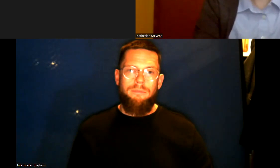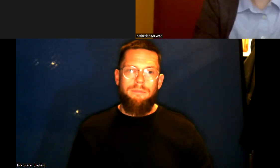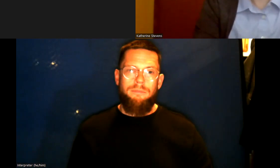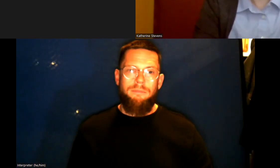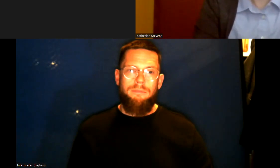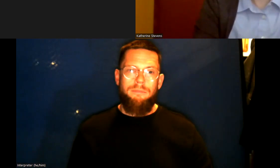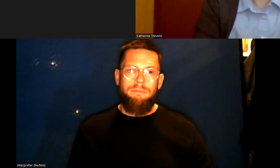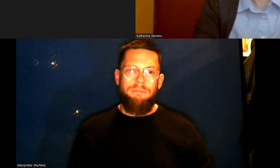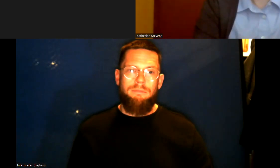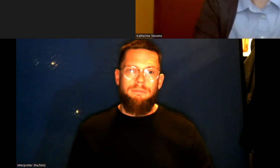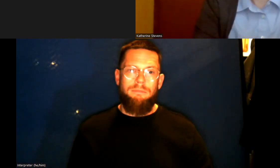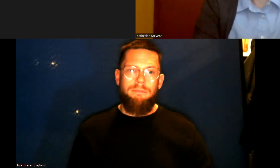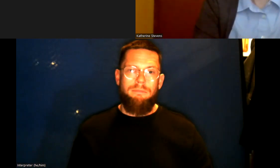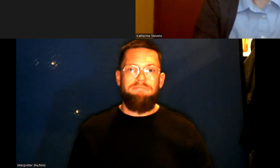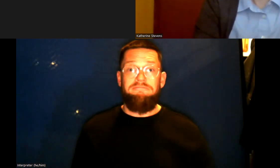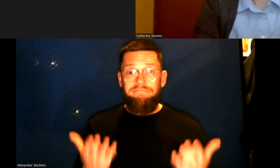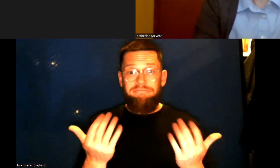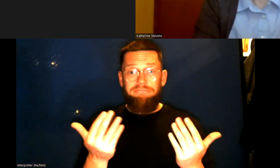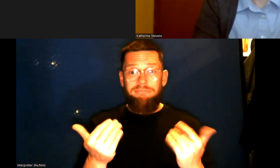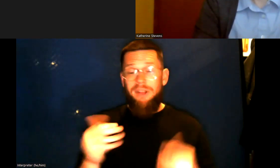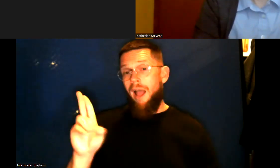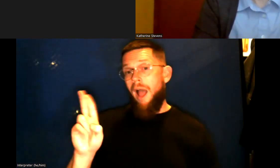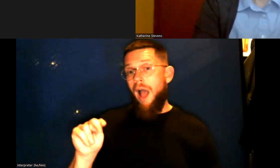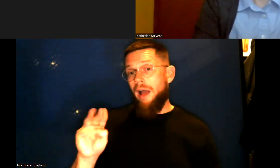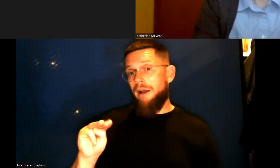Janice, you can feel free to unmute and ask your question.